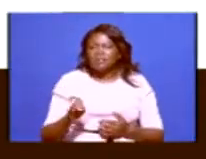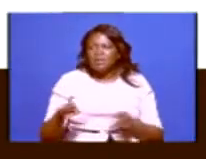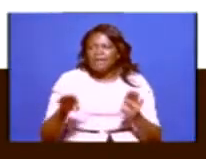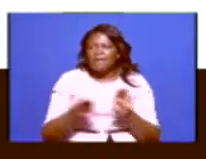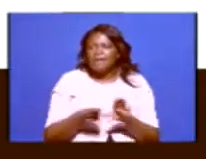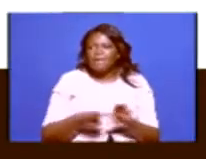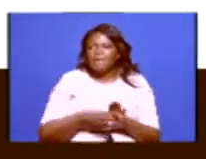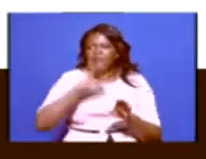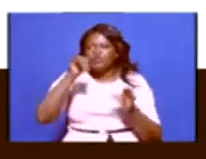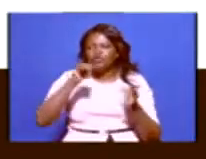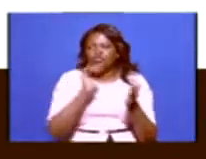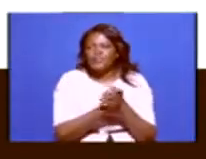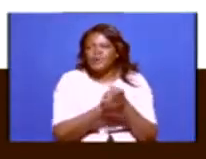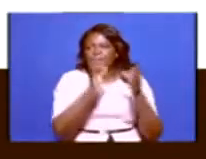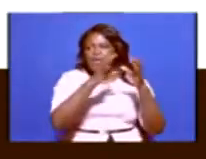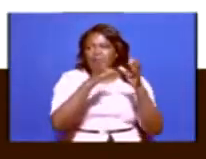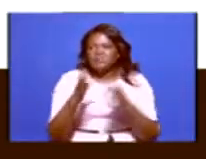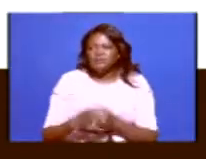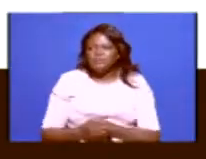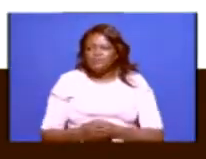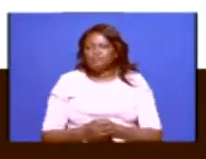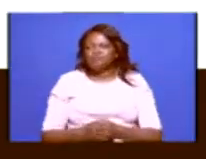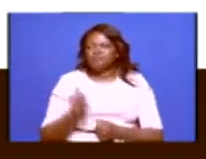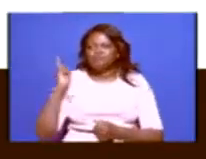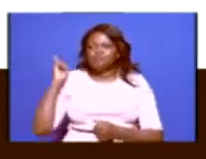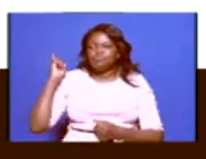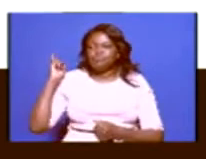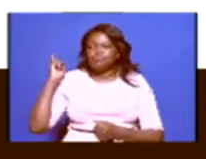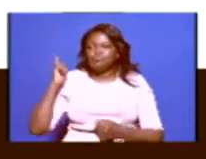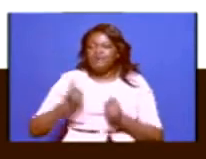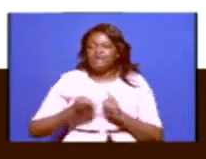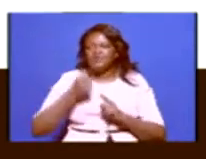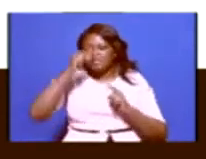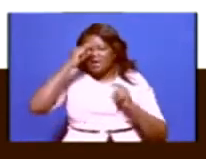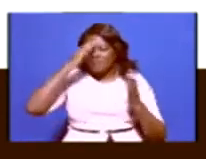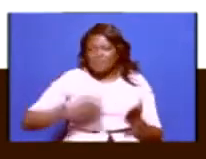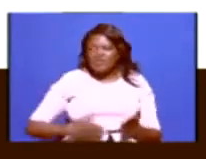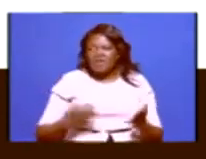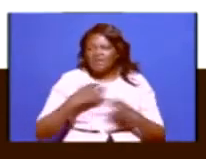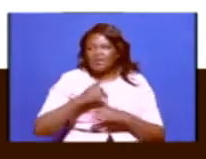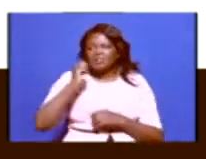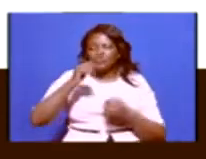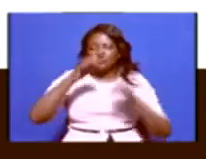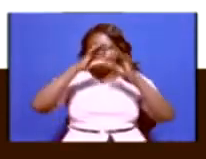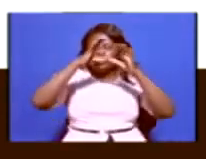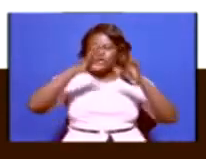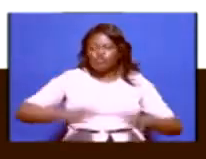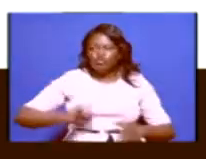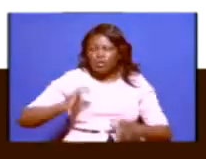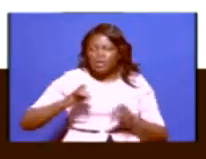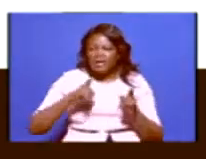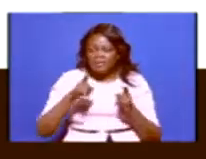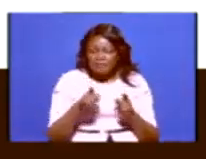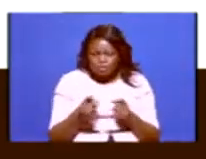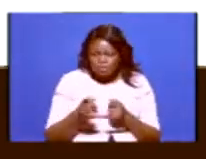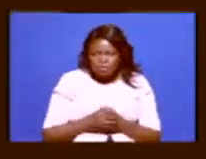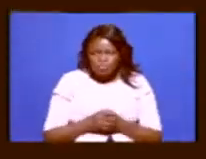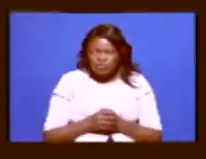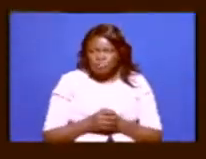Jubilee political party. Lenon Kulal was the first governor following Kenya's devolution to county administrations.